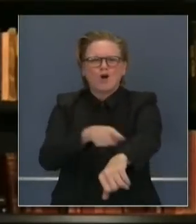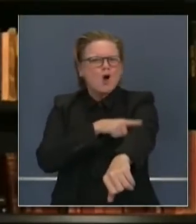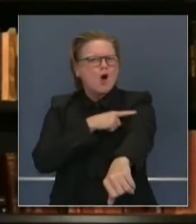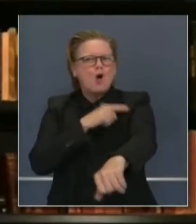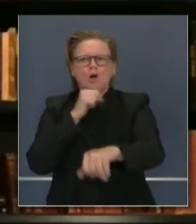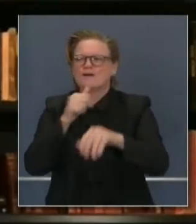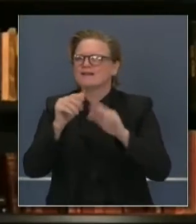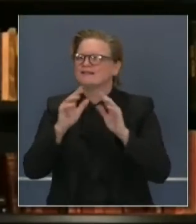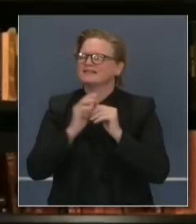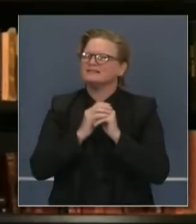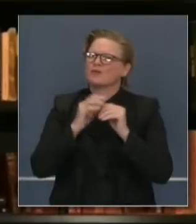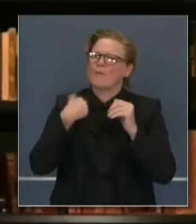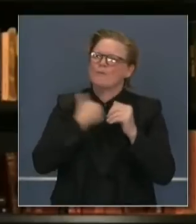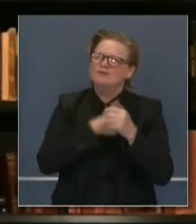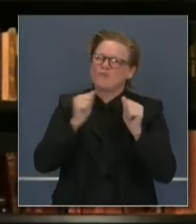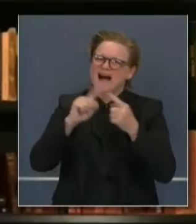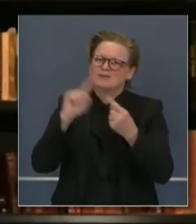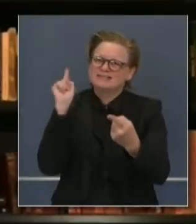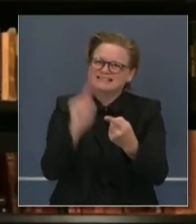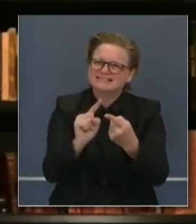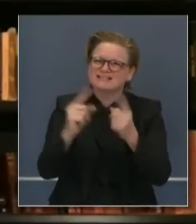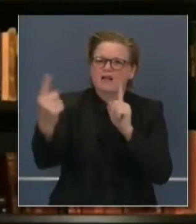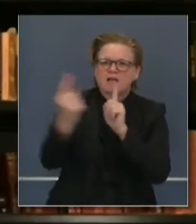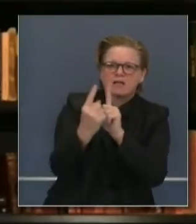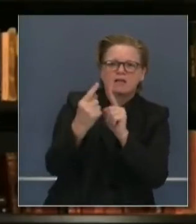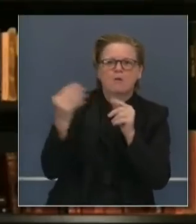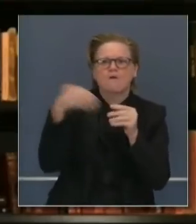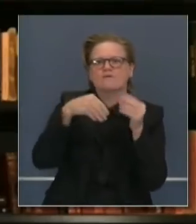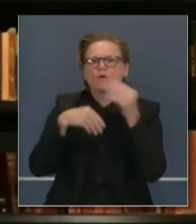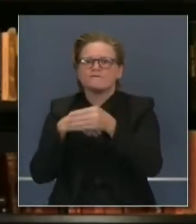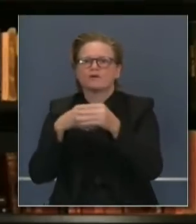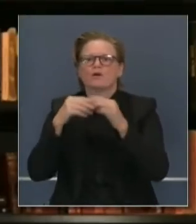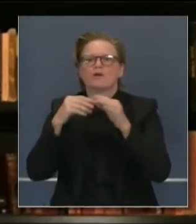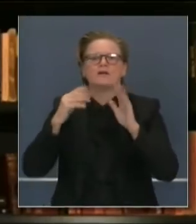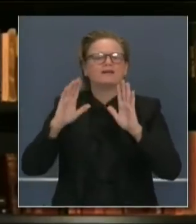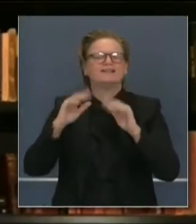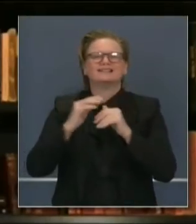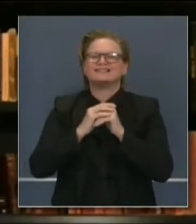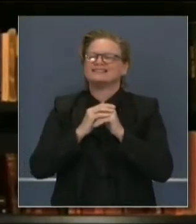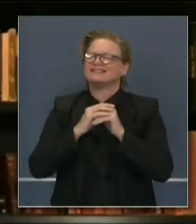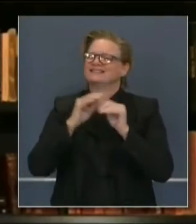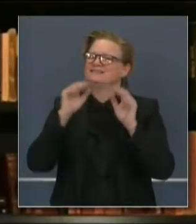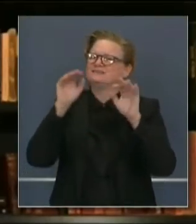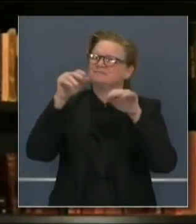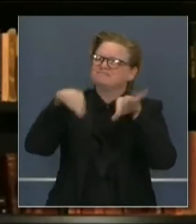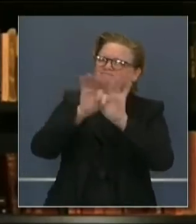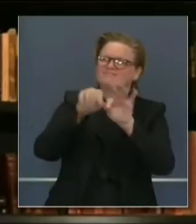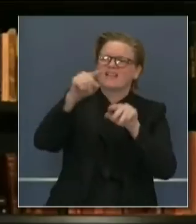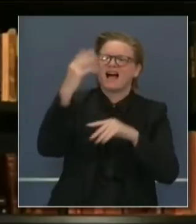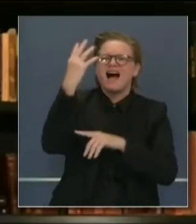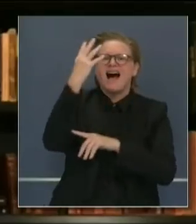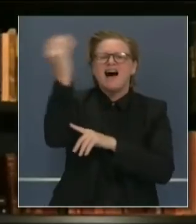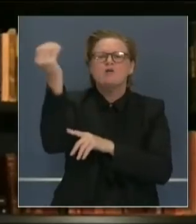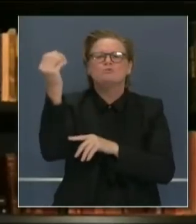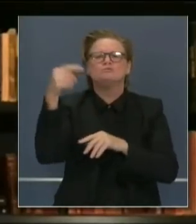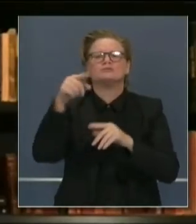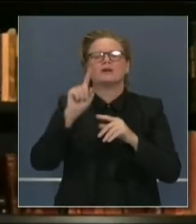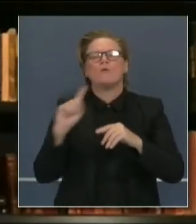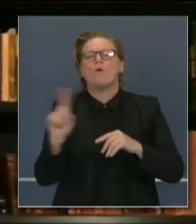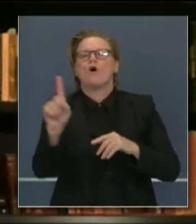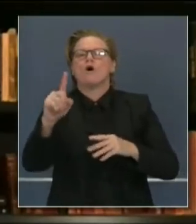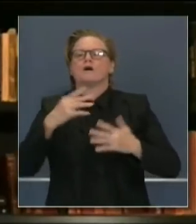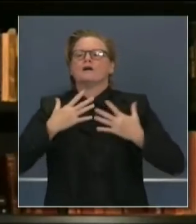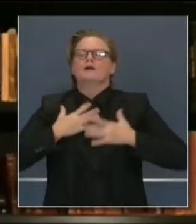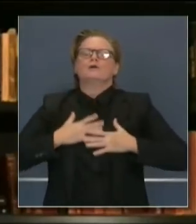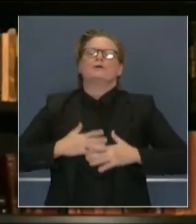minimize the mixing, to continue to focus our outdoor activities in a safe and thoughtful way, and encourage you to get the exercise, to